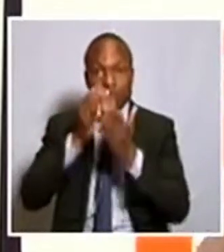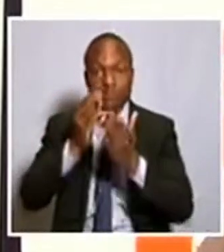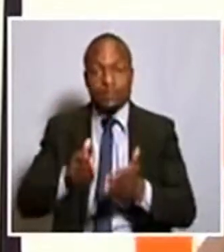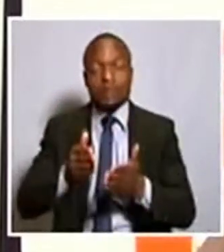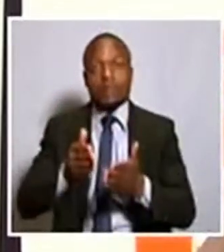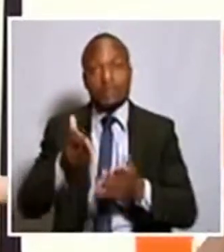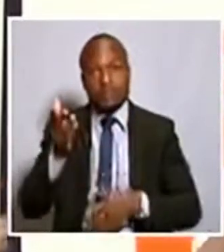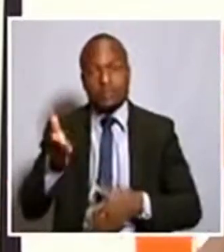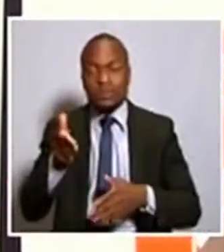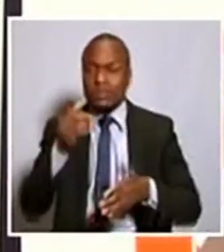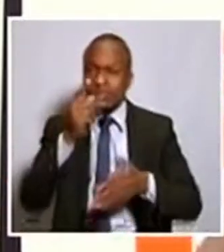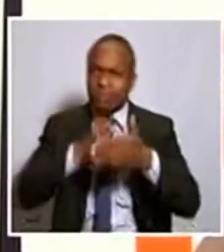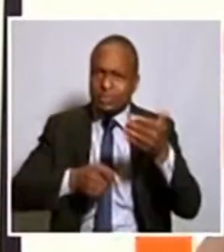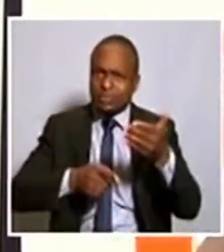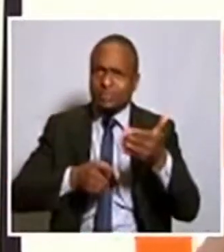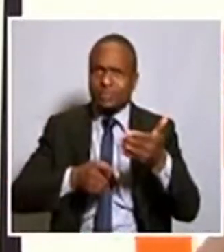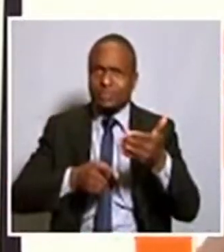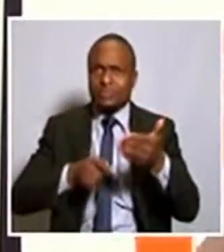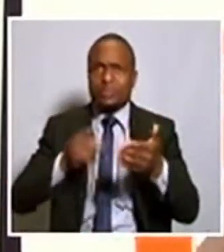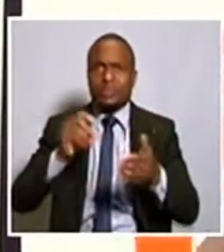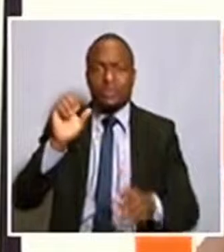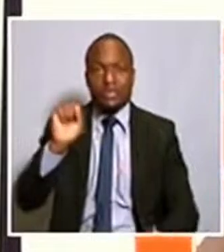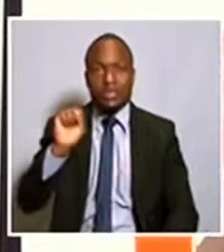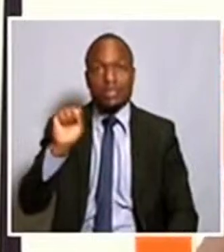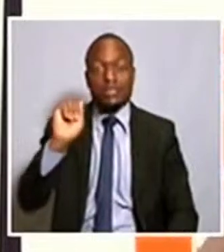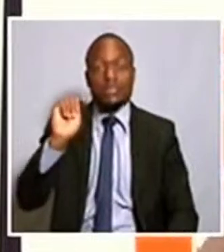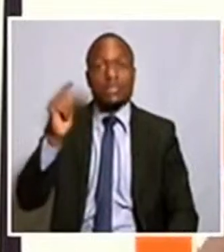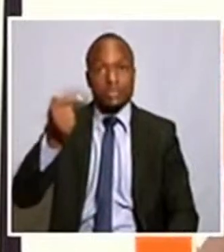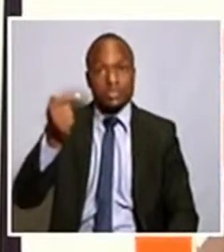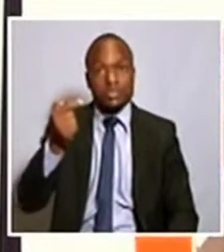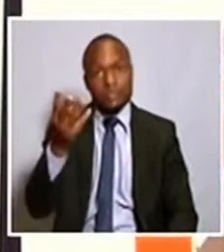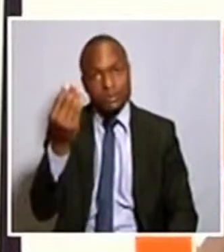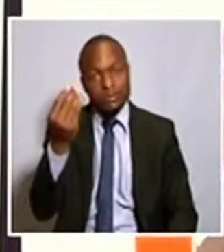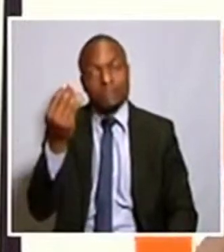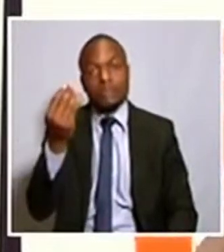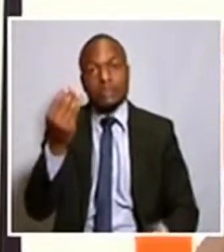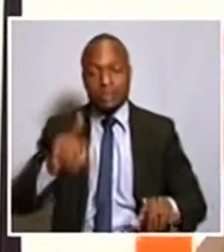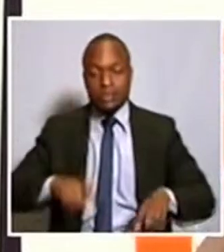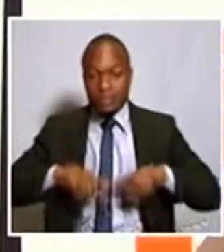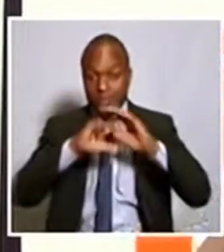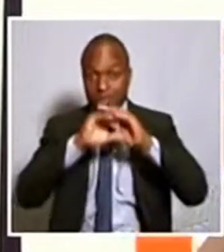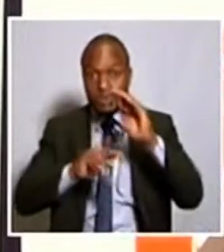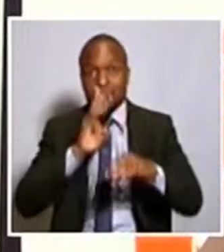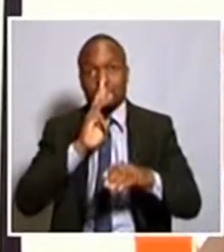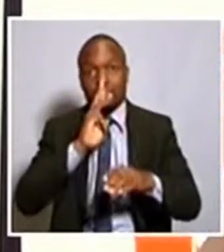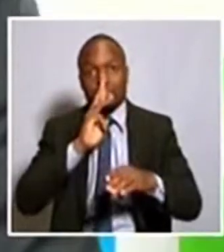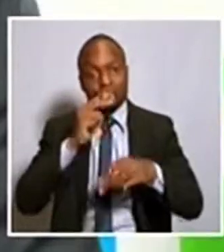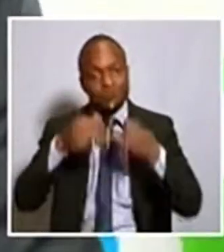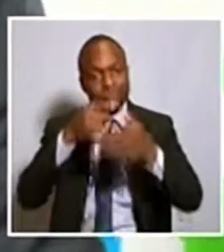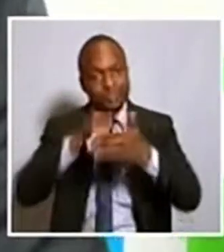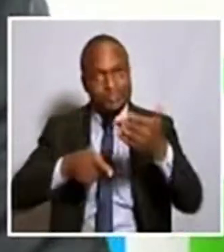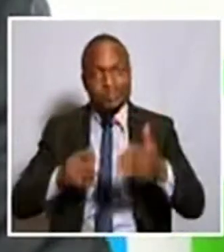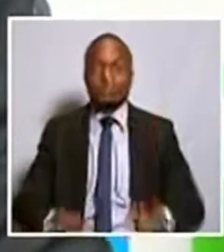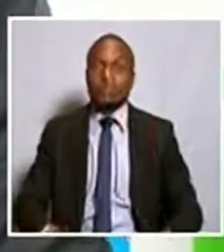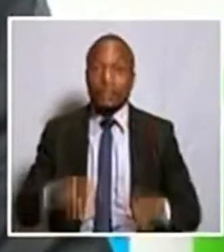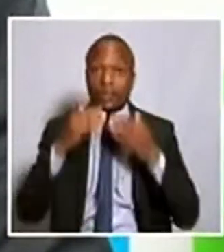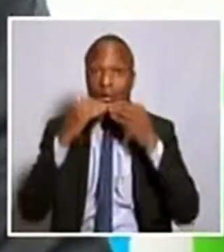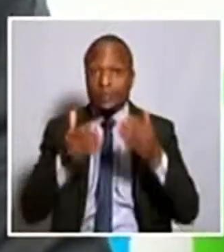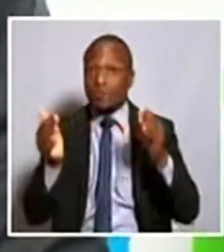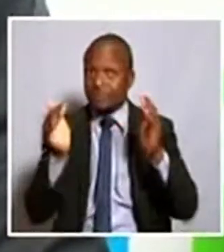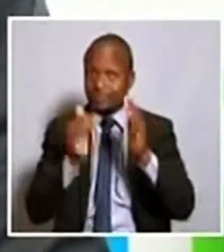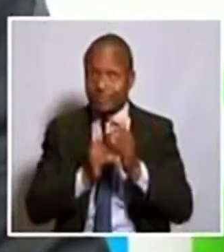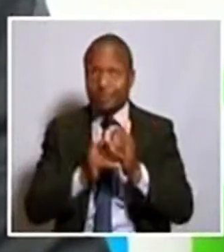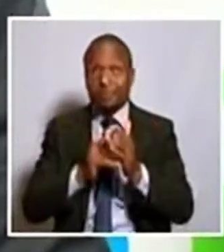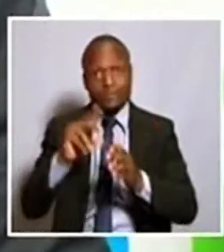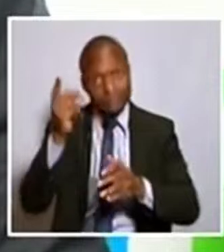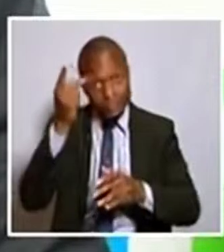for starters, what is SDG 14 all about, life below water? Thank you so much once again,